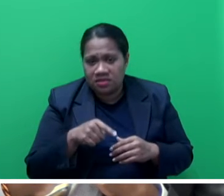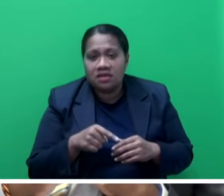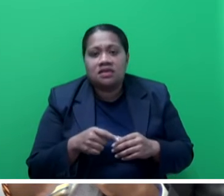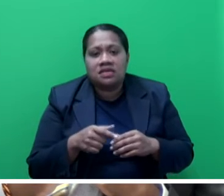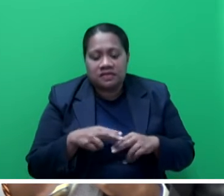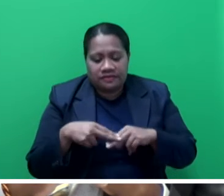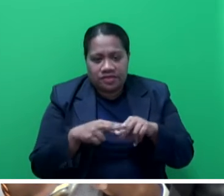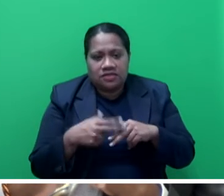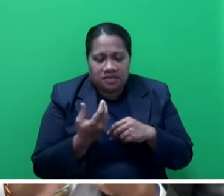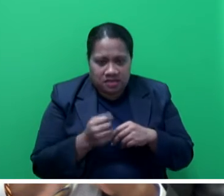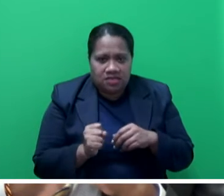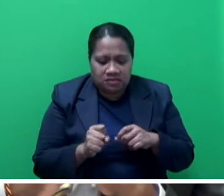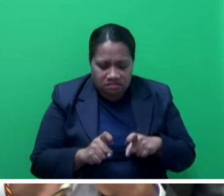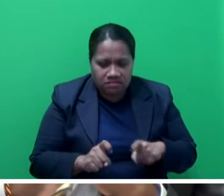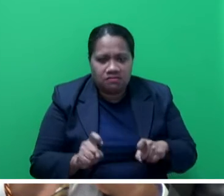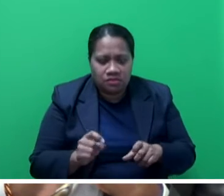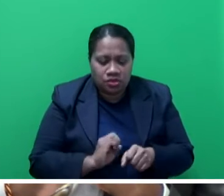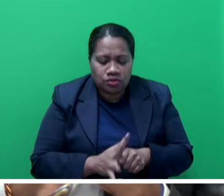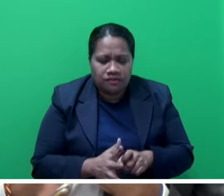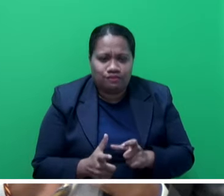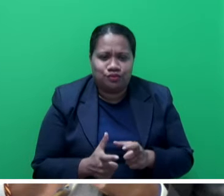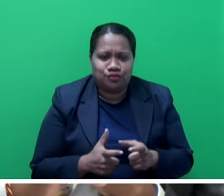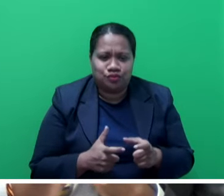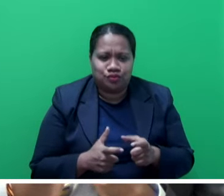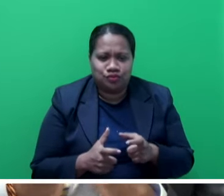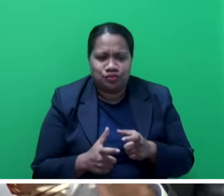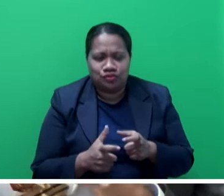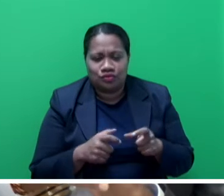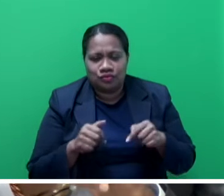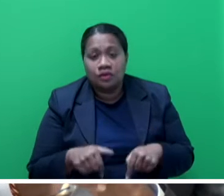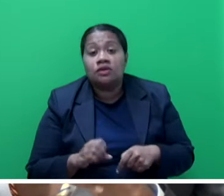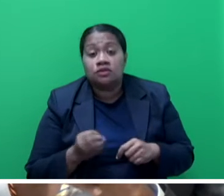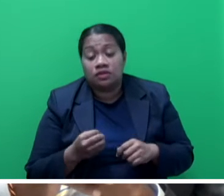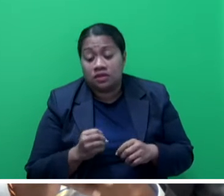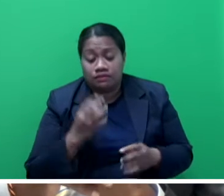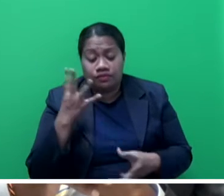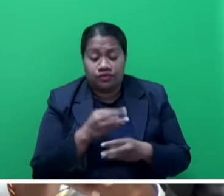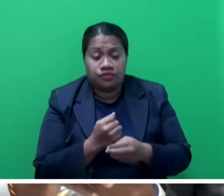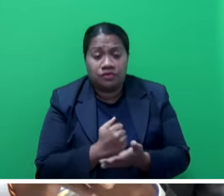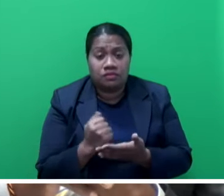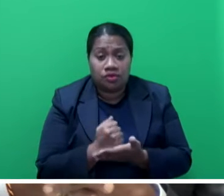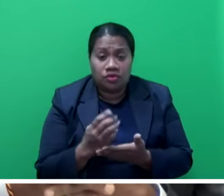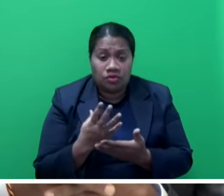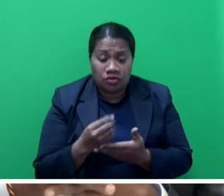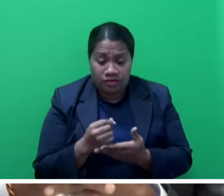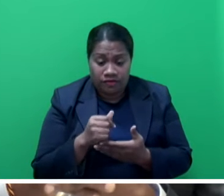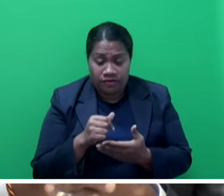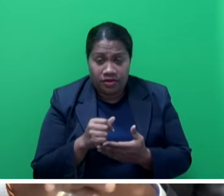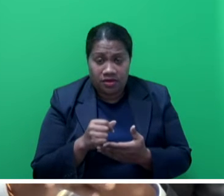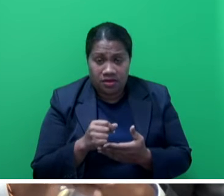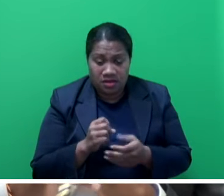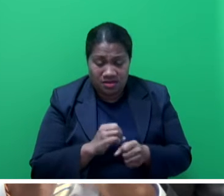contained. As of yesterday, Honourable Speaker, the total number of cumulative cases in the Pacific was over